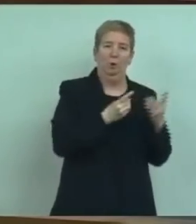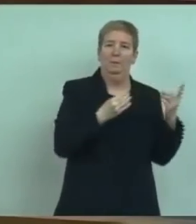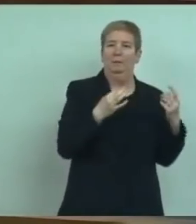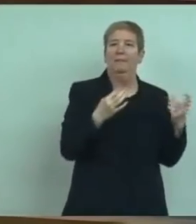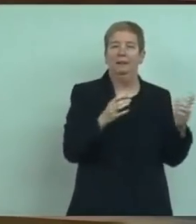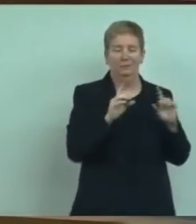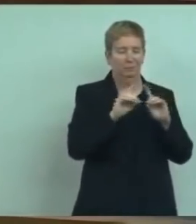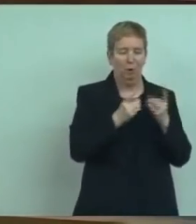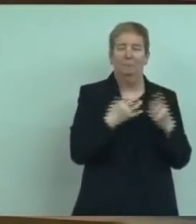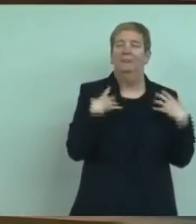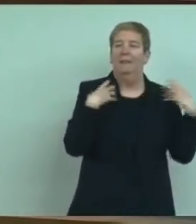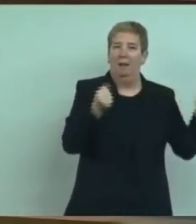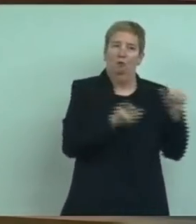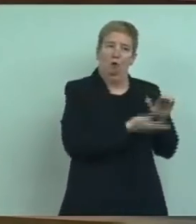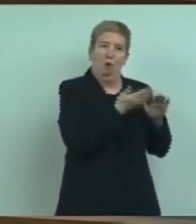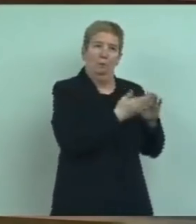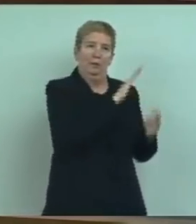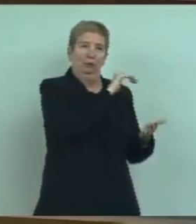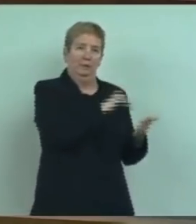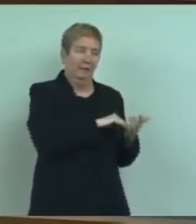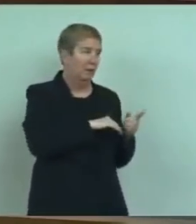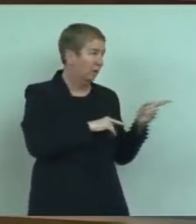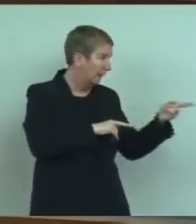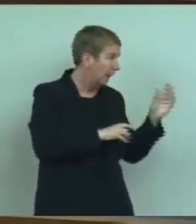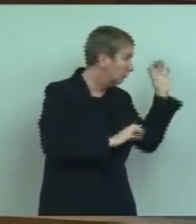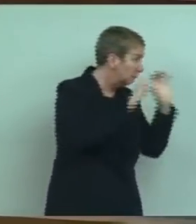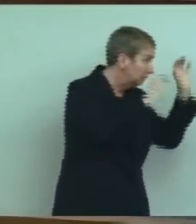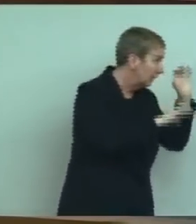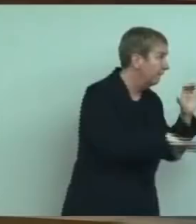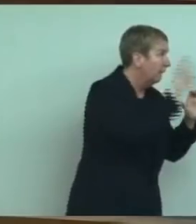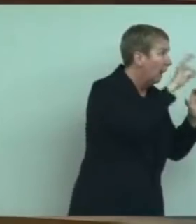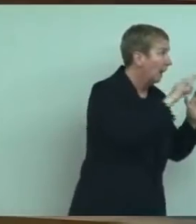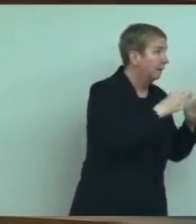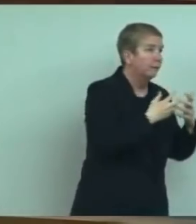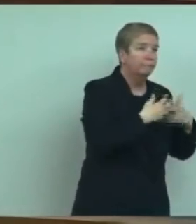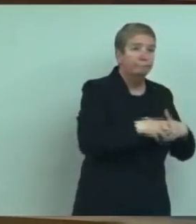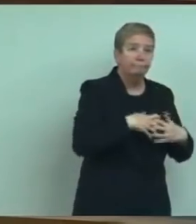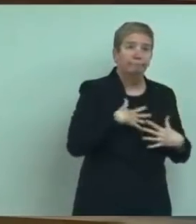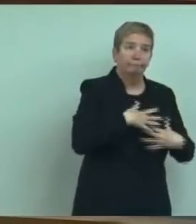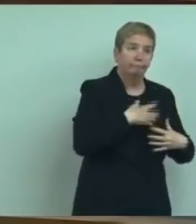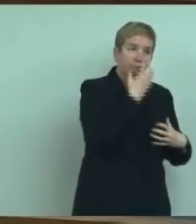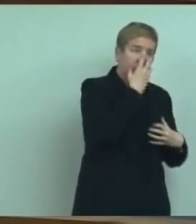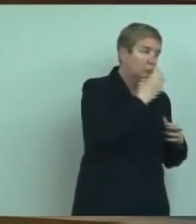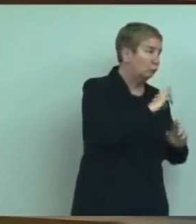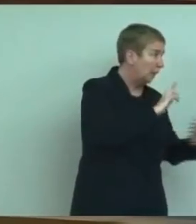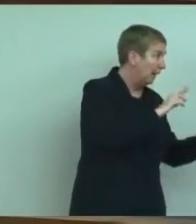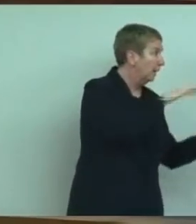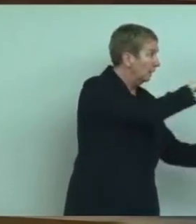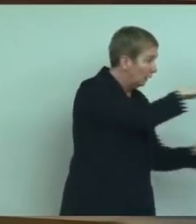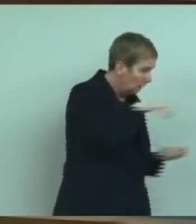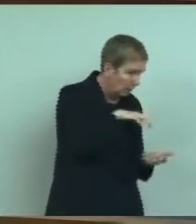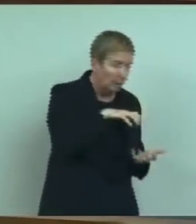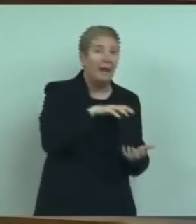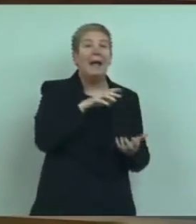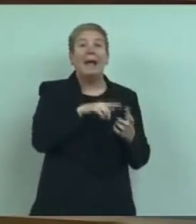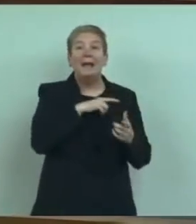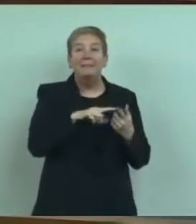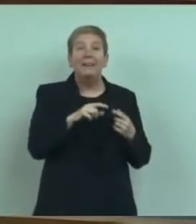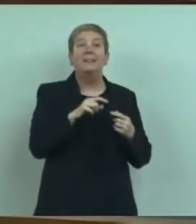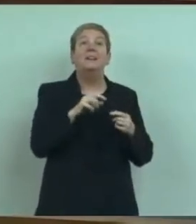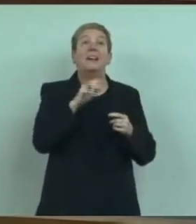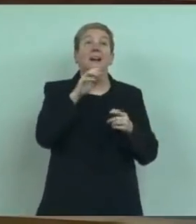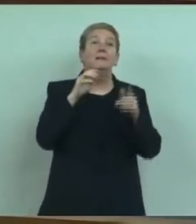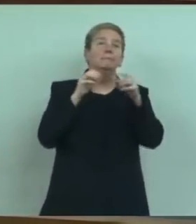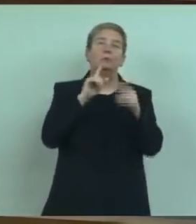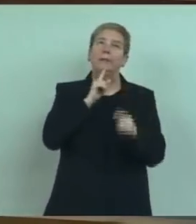Center. They located the ventilators that they needed, and a very dedicated employee from Taos, who's 72 years old